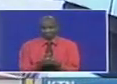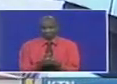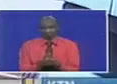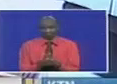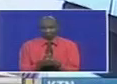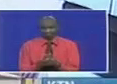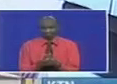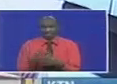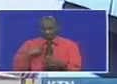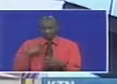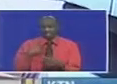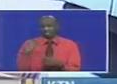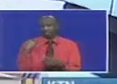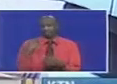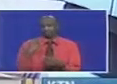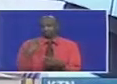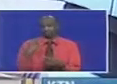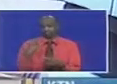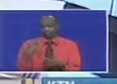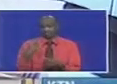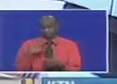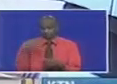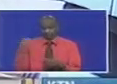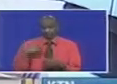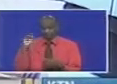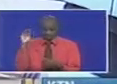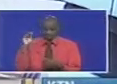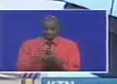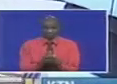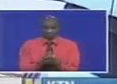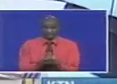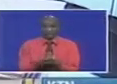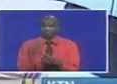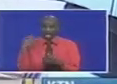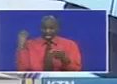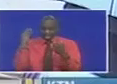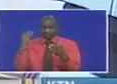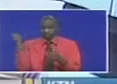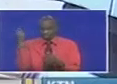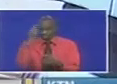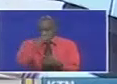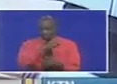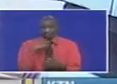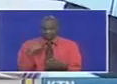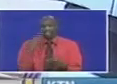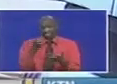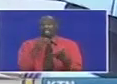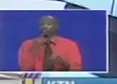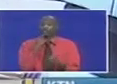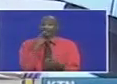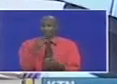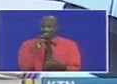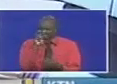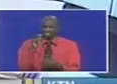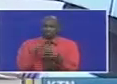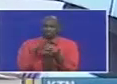I was in Turkana the whole of this from morning up to around 5 o'clock, monitoring the situation out there